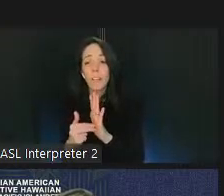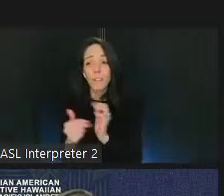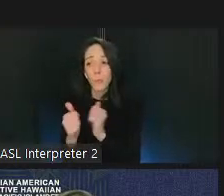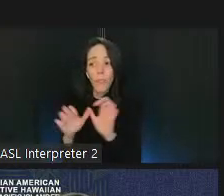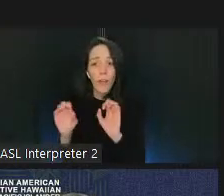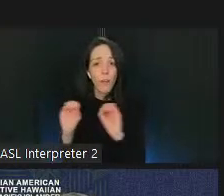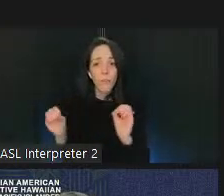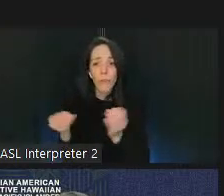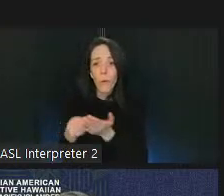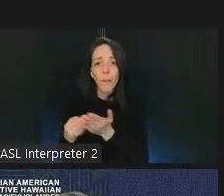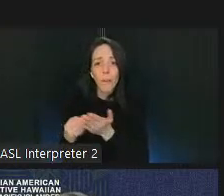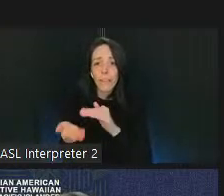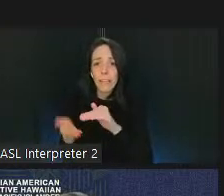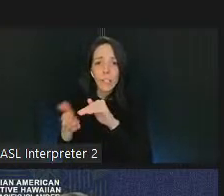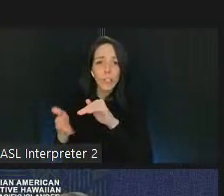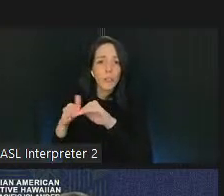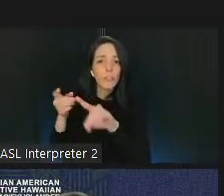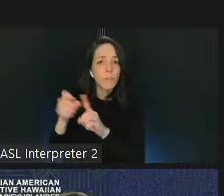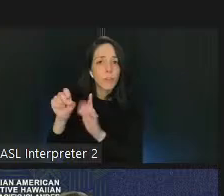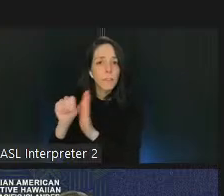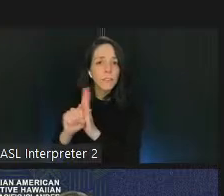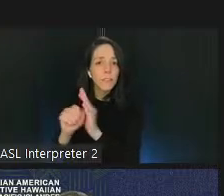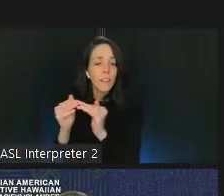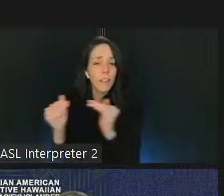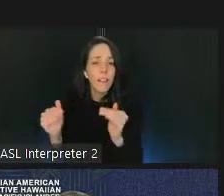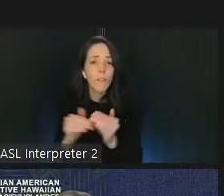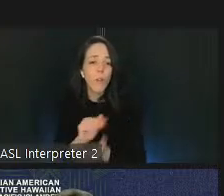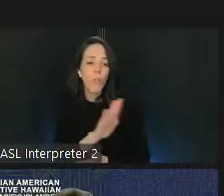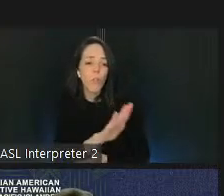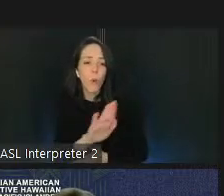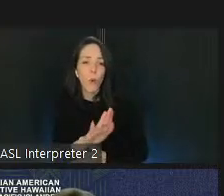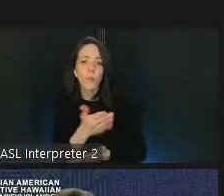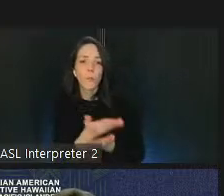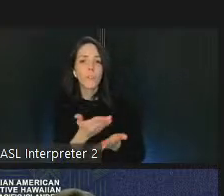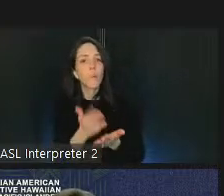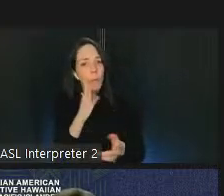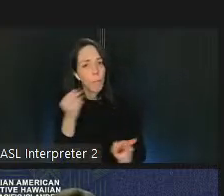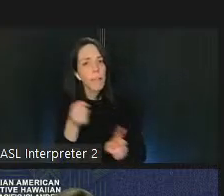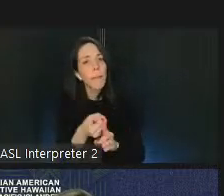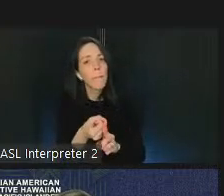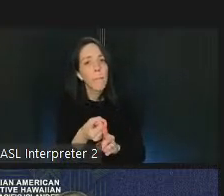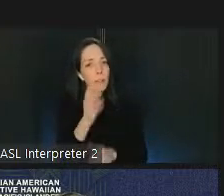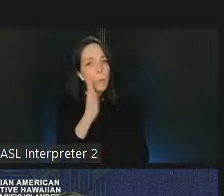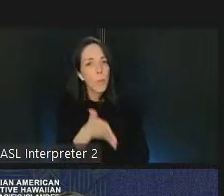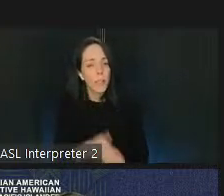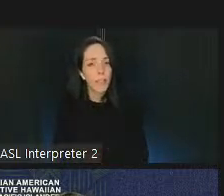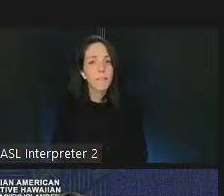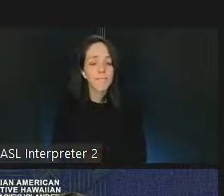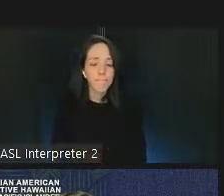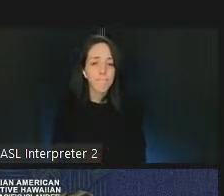and staffing levels will likely be impacted. Next slide, please.